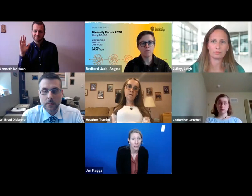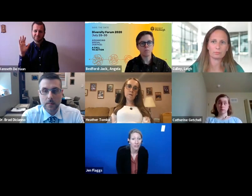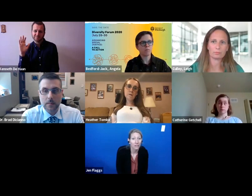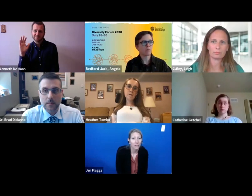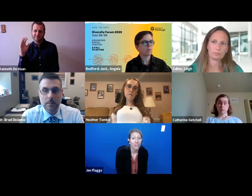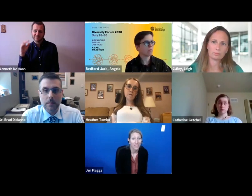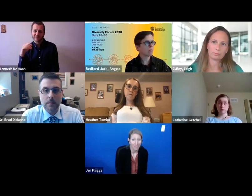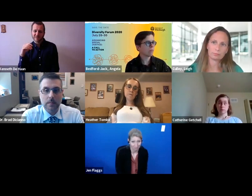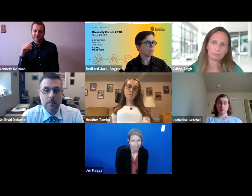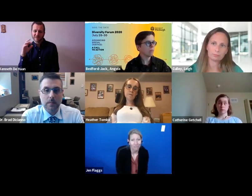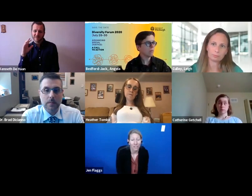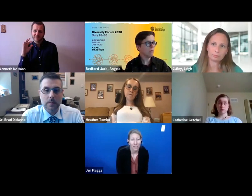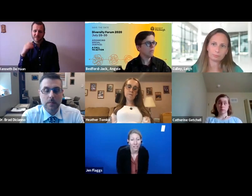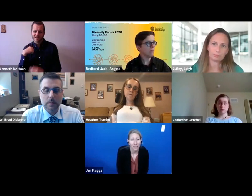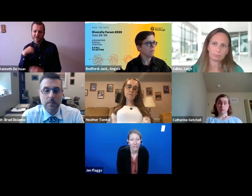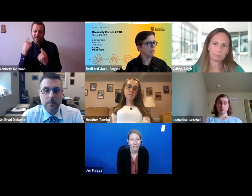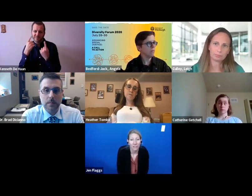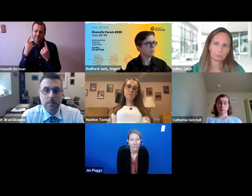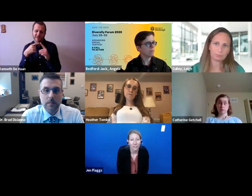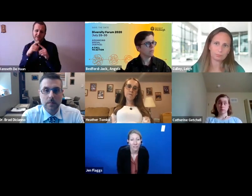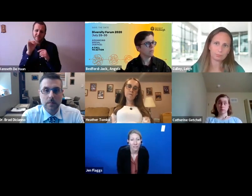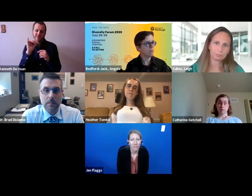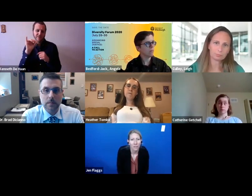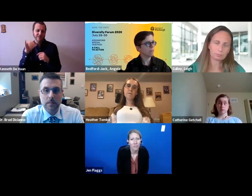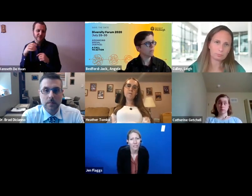This is Kenneth.